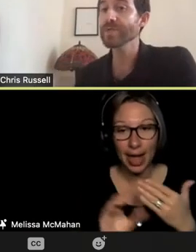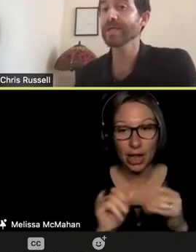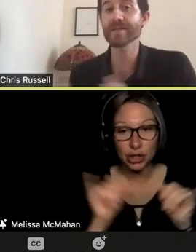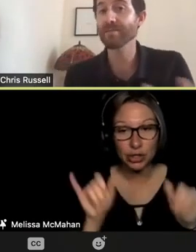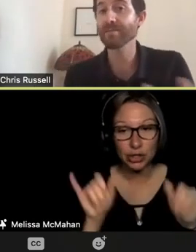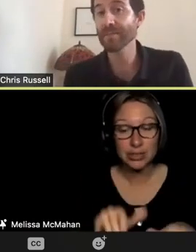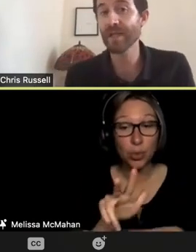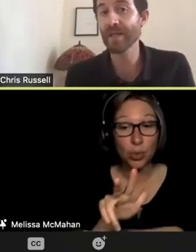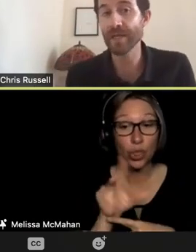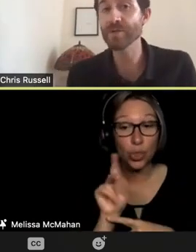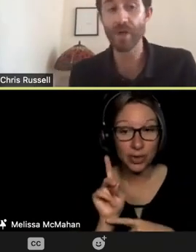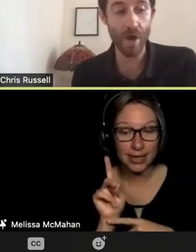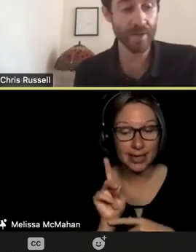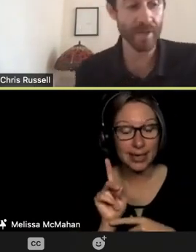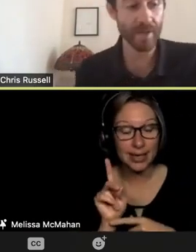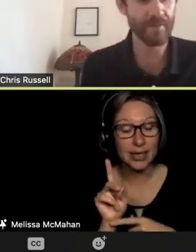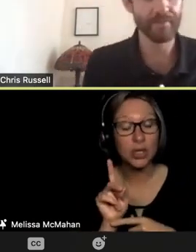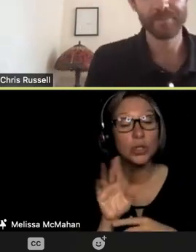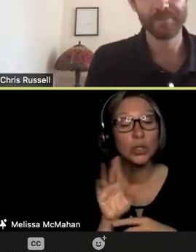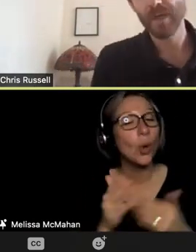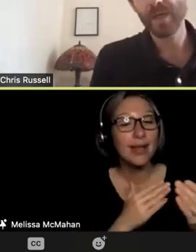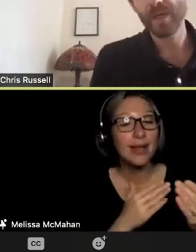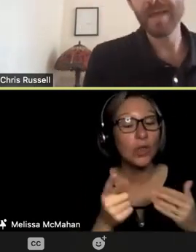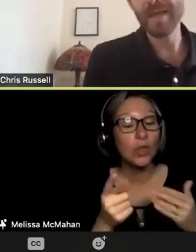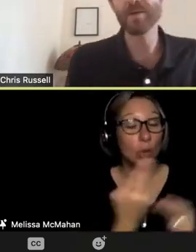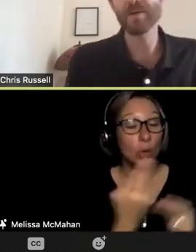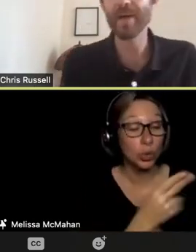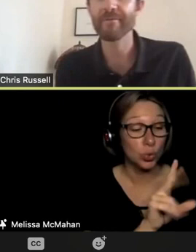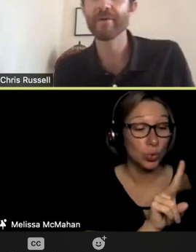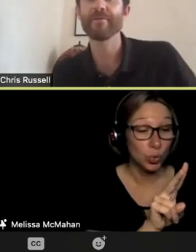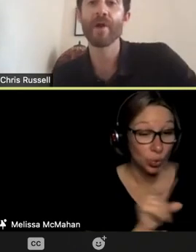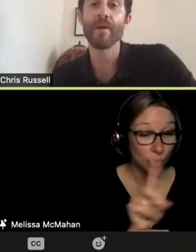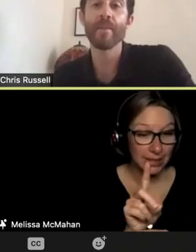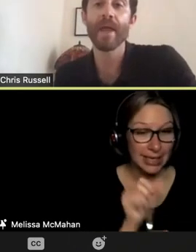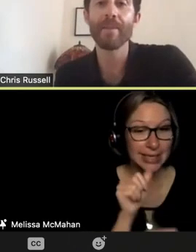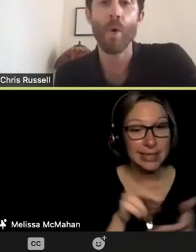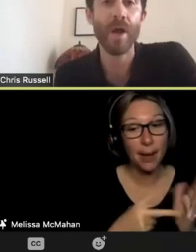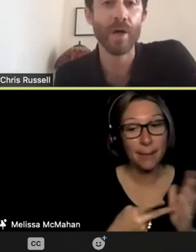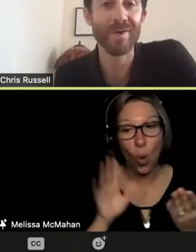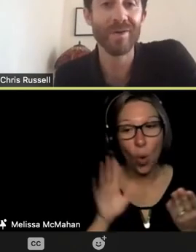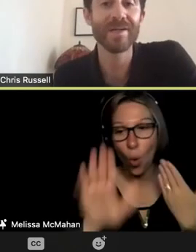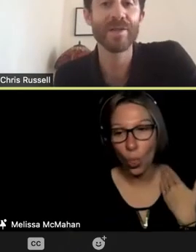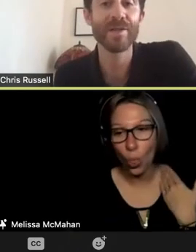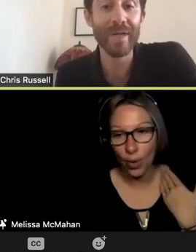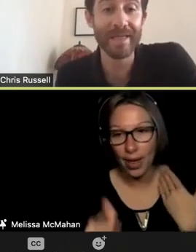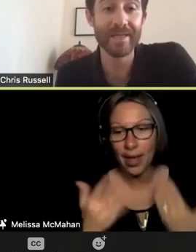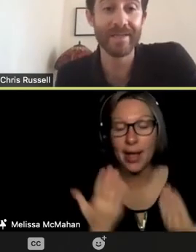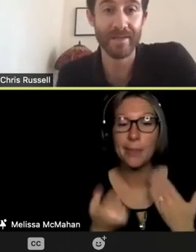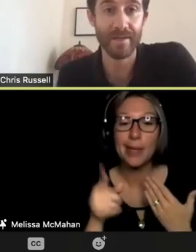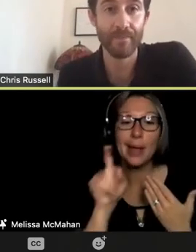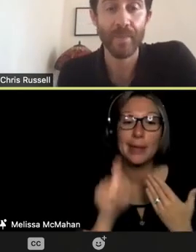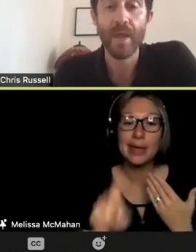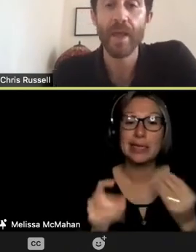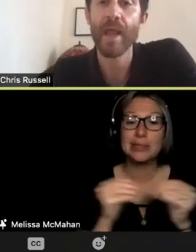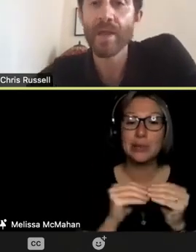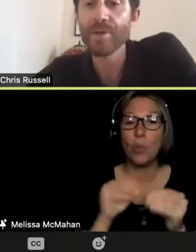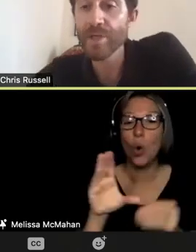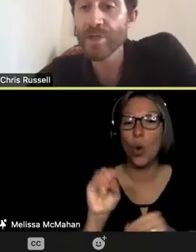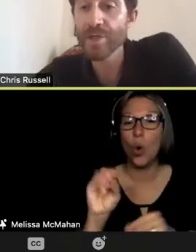using 2D, it doesn't mean that he can use it all the time. He may still benefit from a more concrete 3D